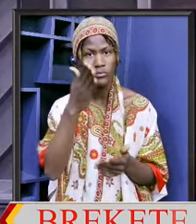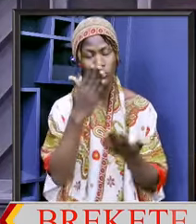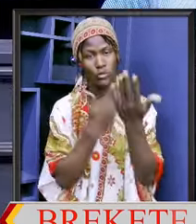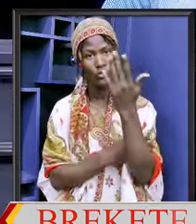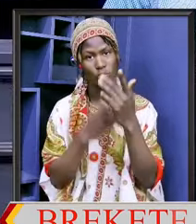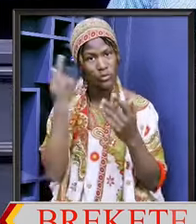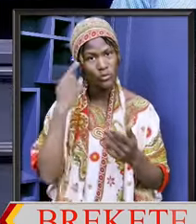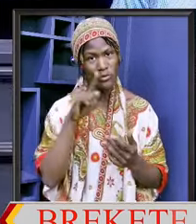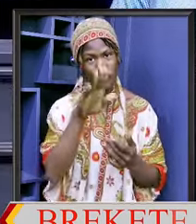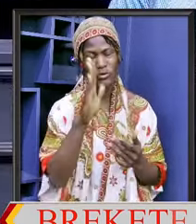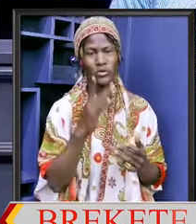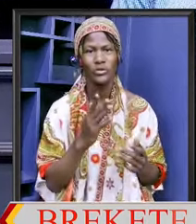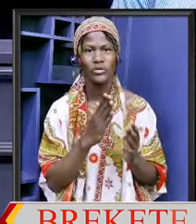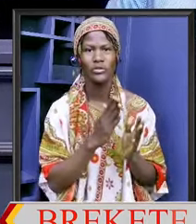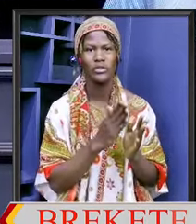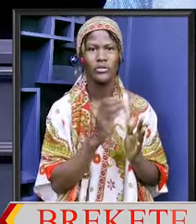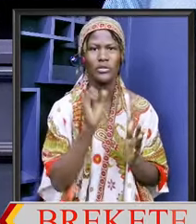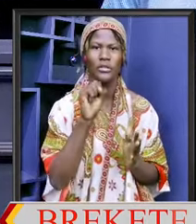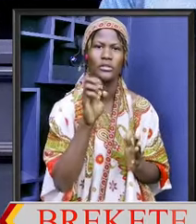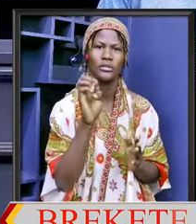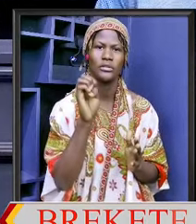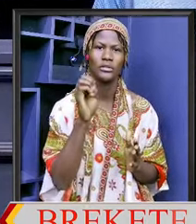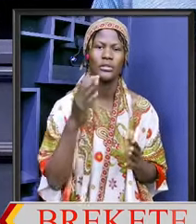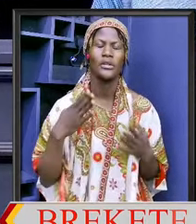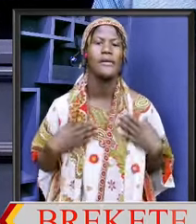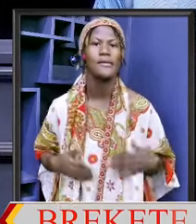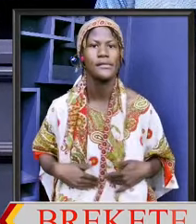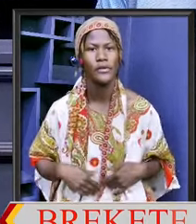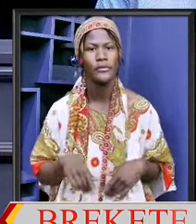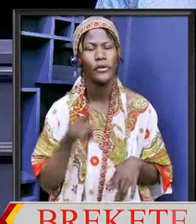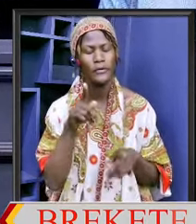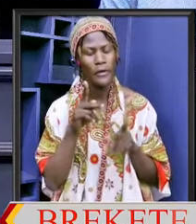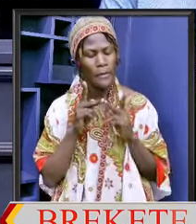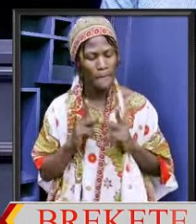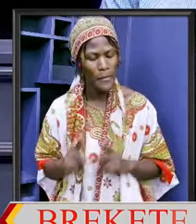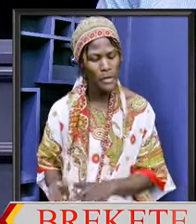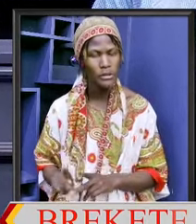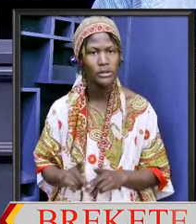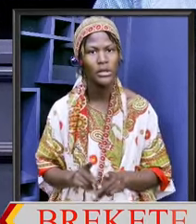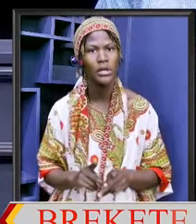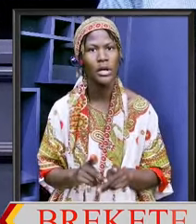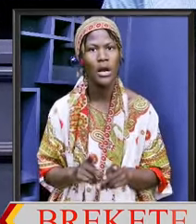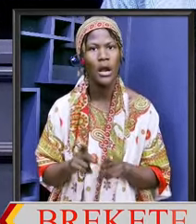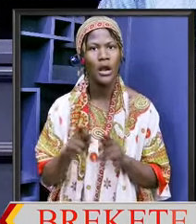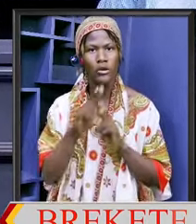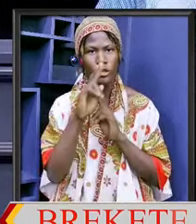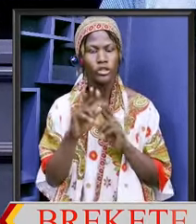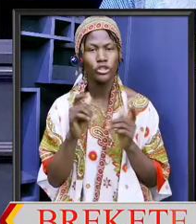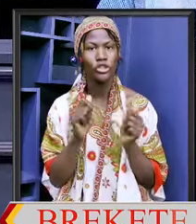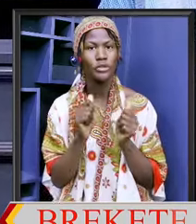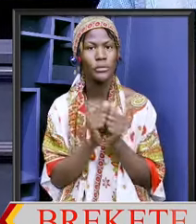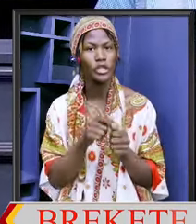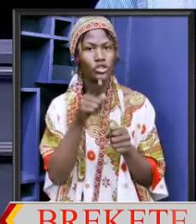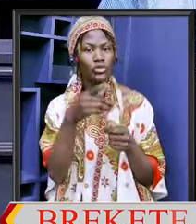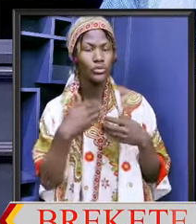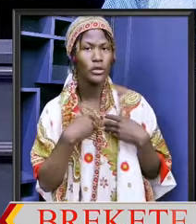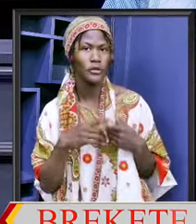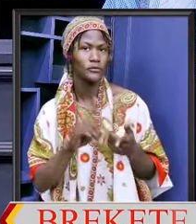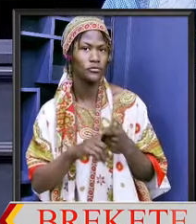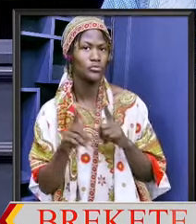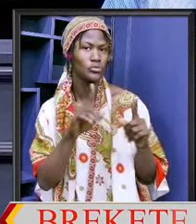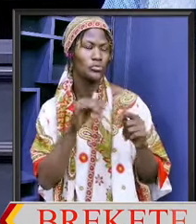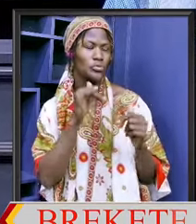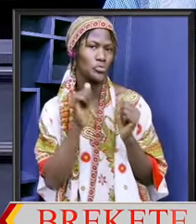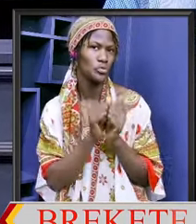As individuals, you're supposed to get that personal relationship where you're supposed to get with God. Not the person who can't tell you, say, see waiting God, they